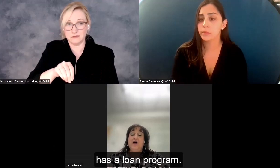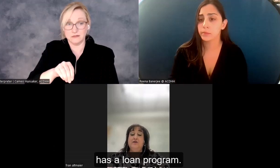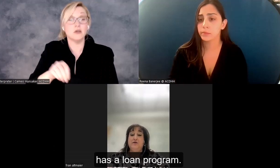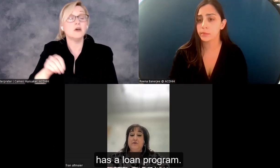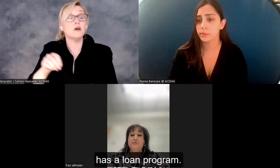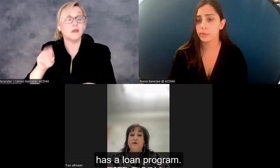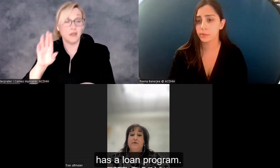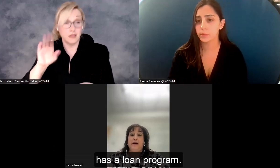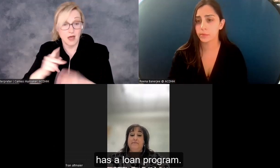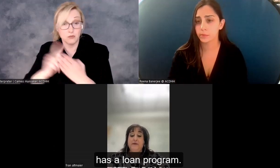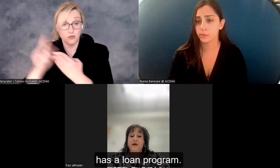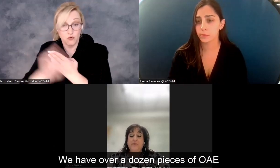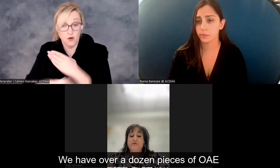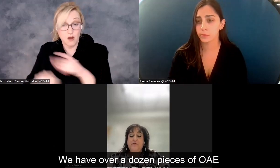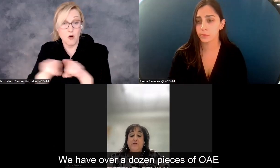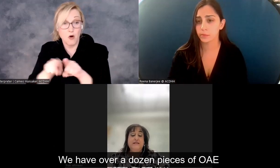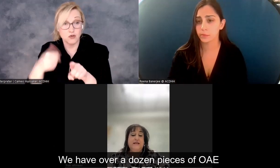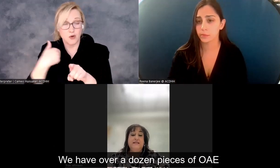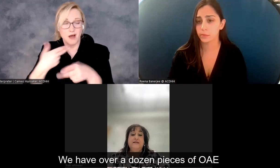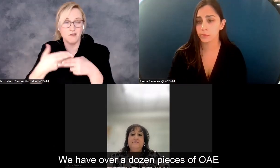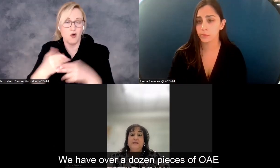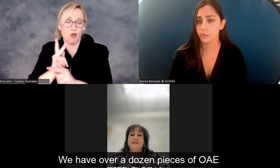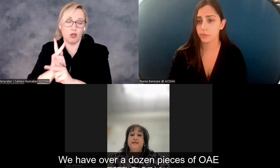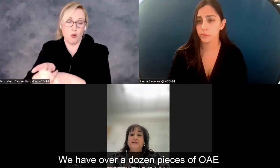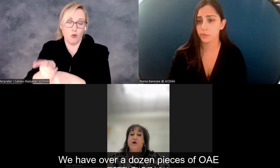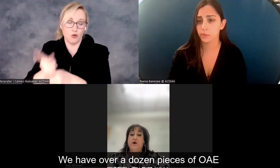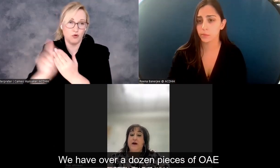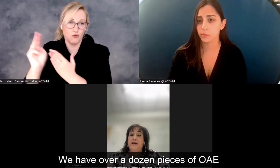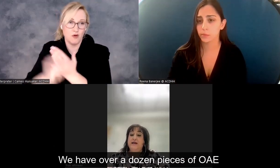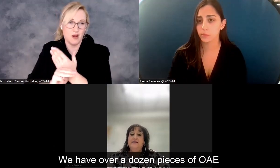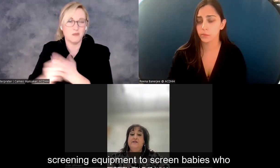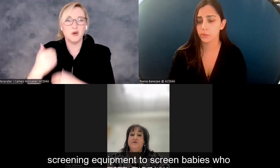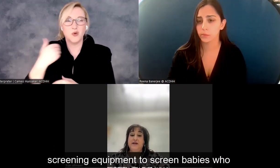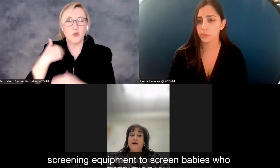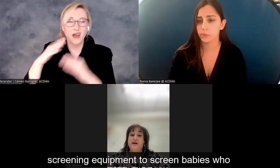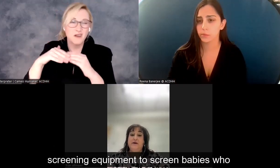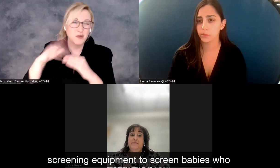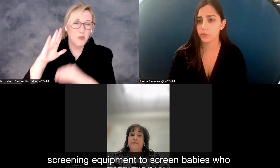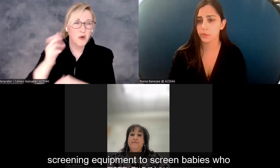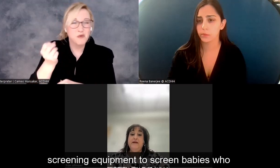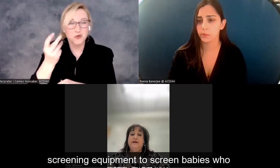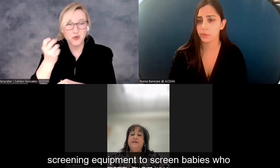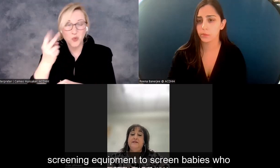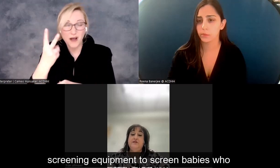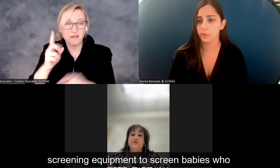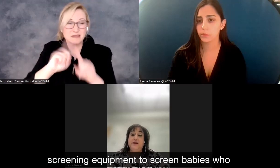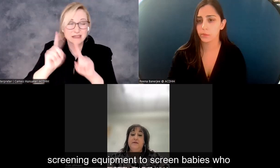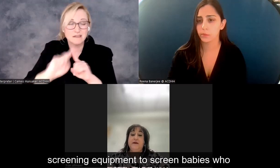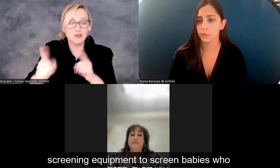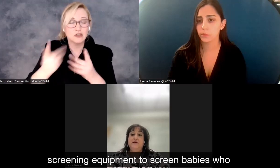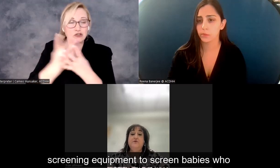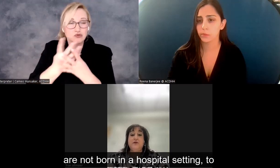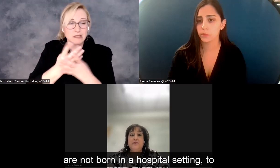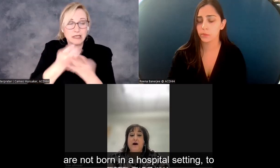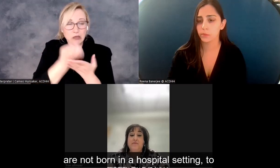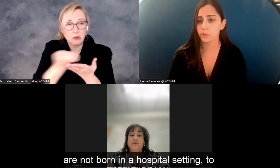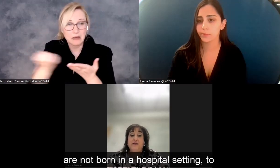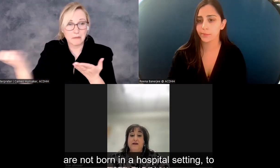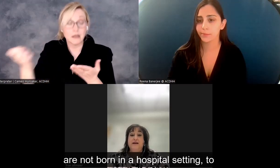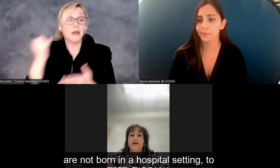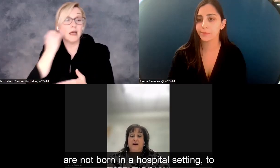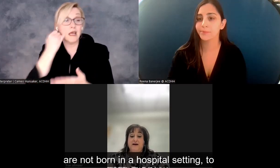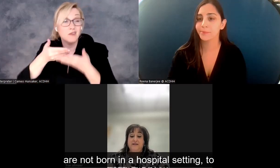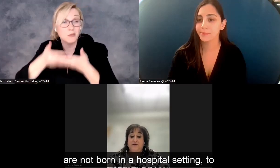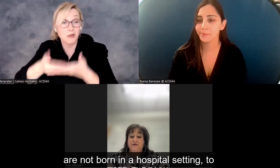has a loan program. We have over a dozen pieces of OAE screening equipment to screen babies who are not